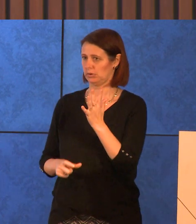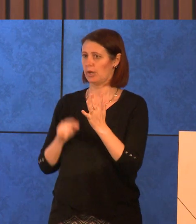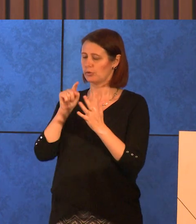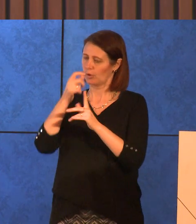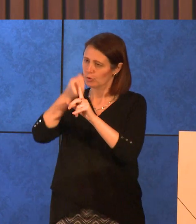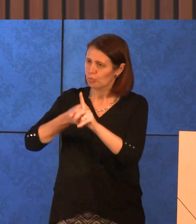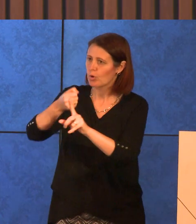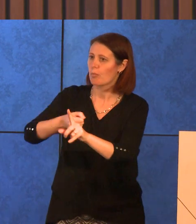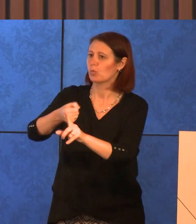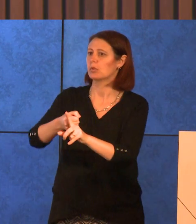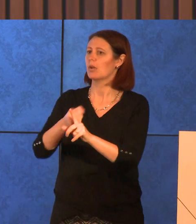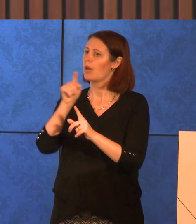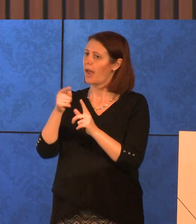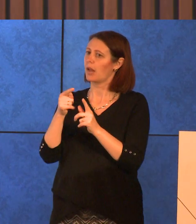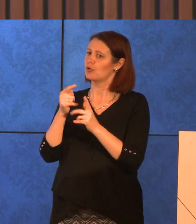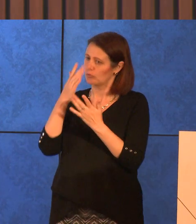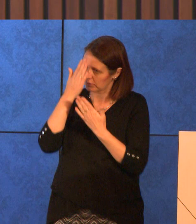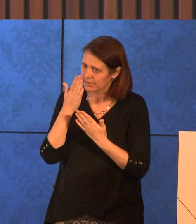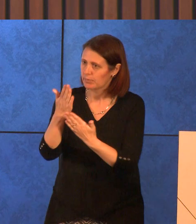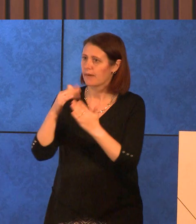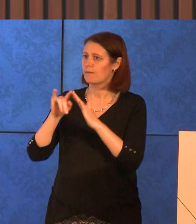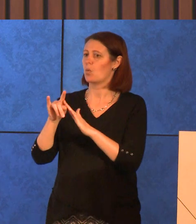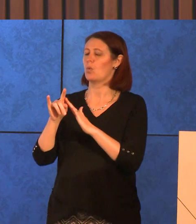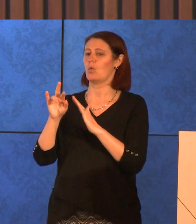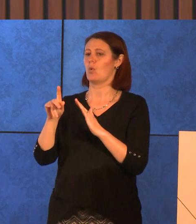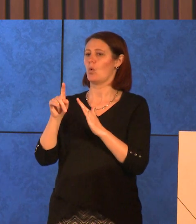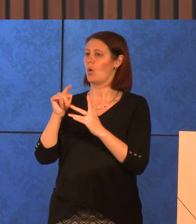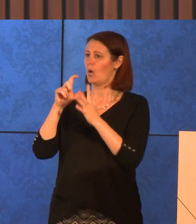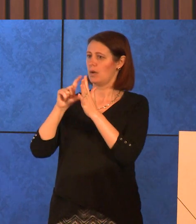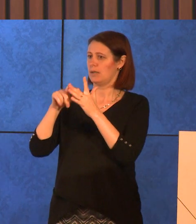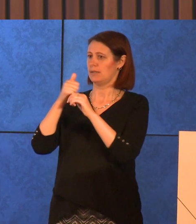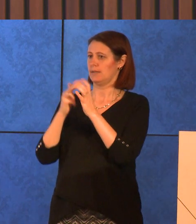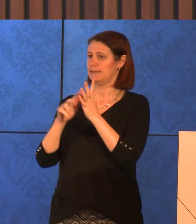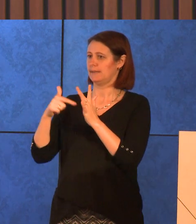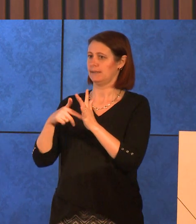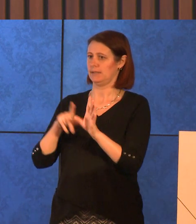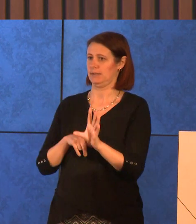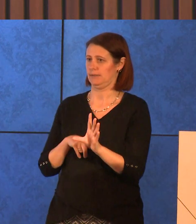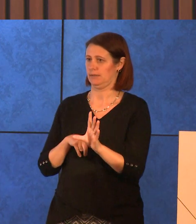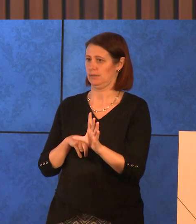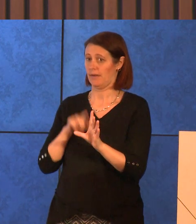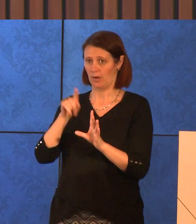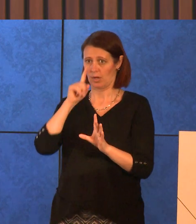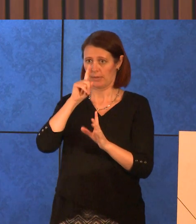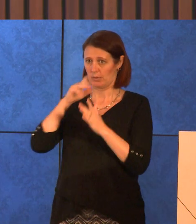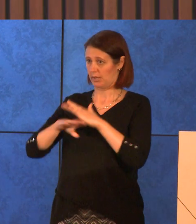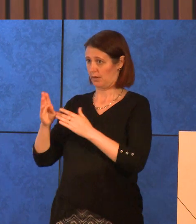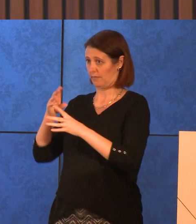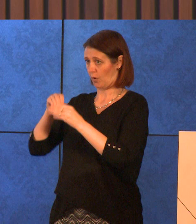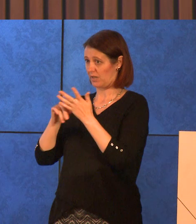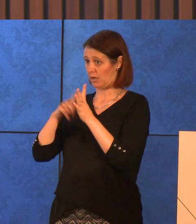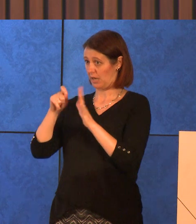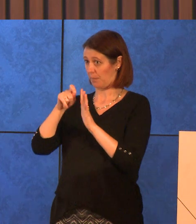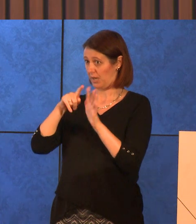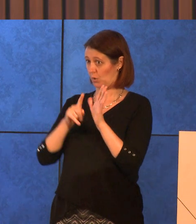to promote and respect for the inherent dignity. Now, those of us in the appeals business know that many